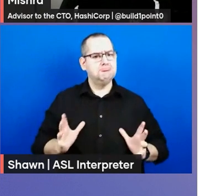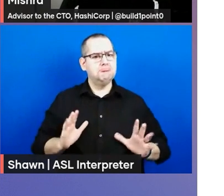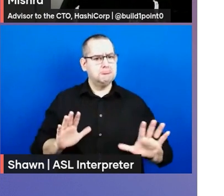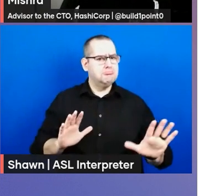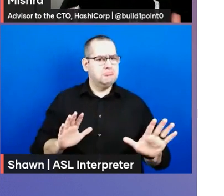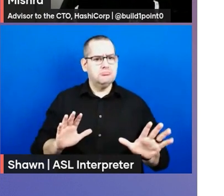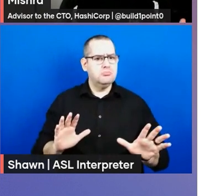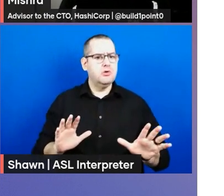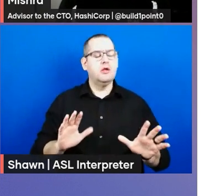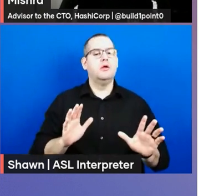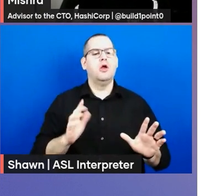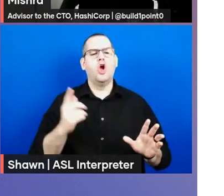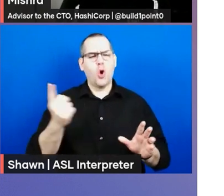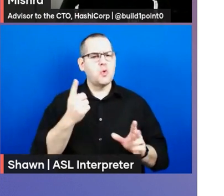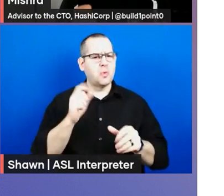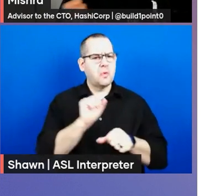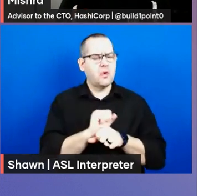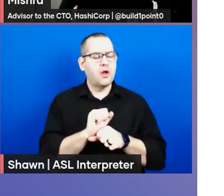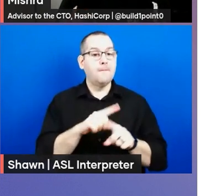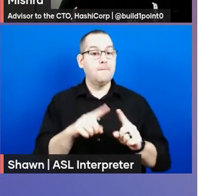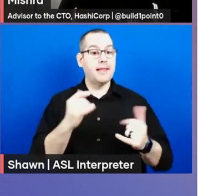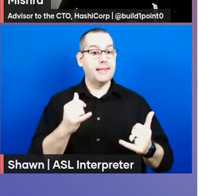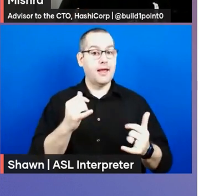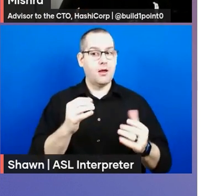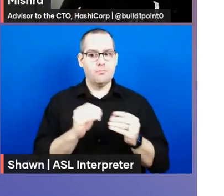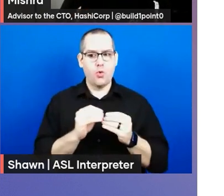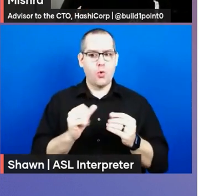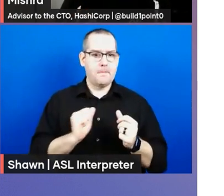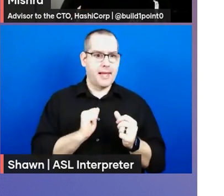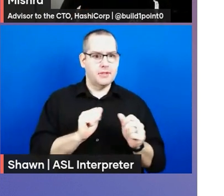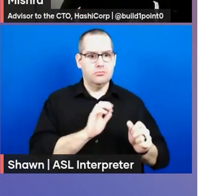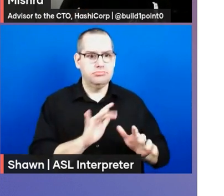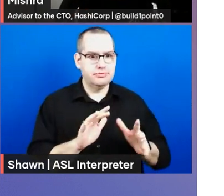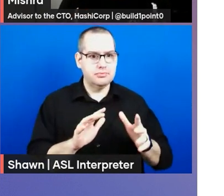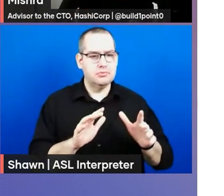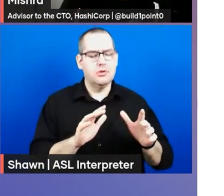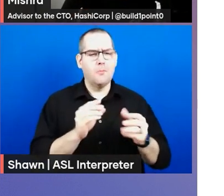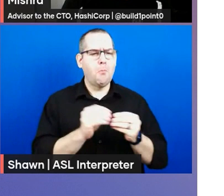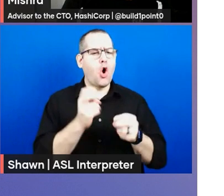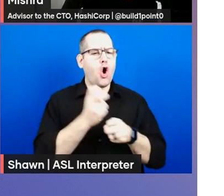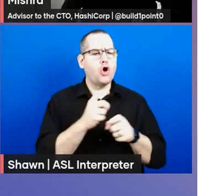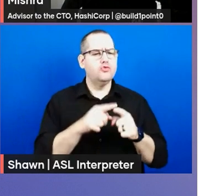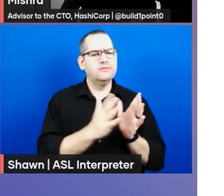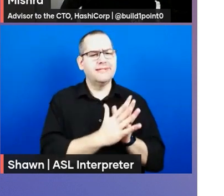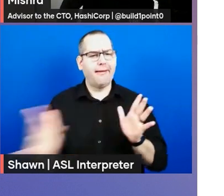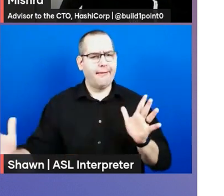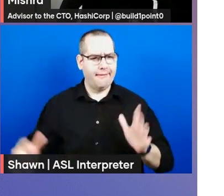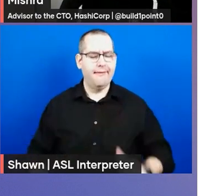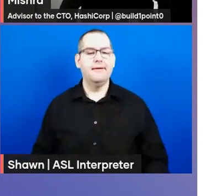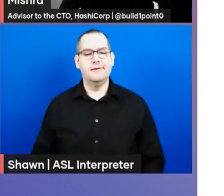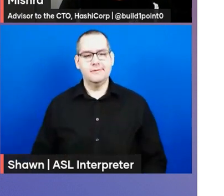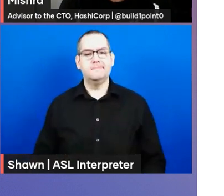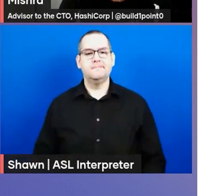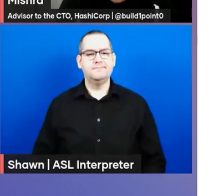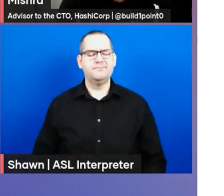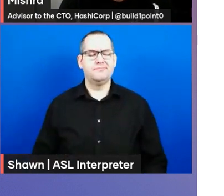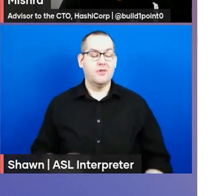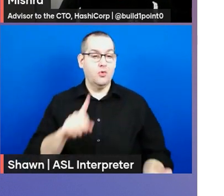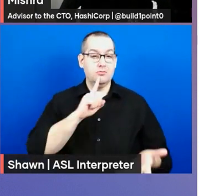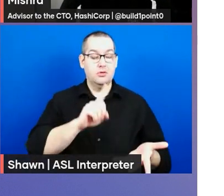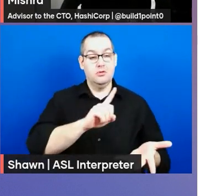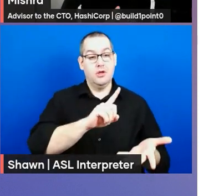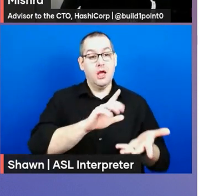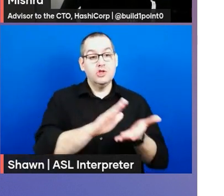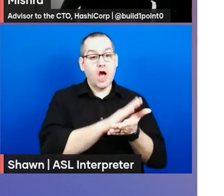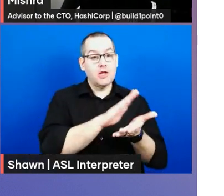the process always kind of worked. It's just all the manual pieces, I think, they're harder to scale. And the sheer amount of volume of documents